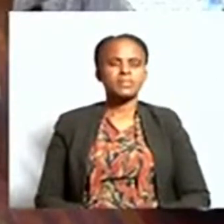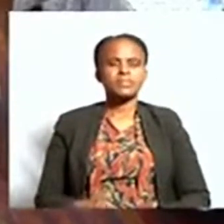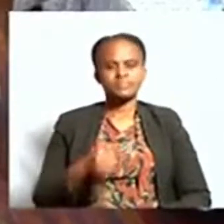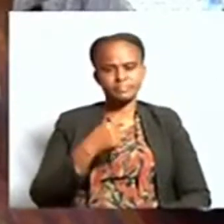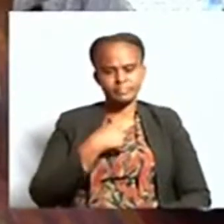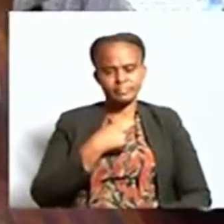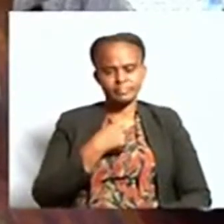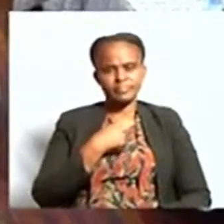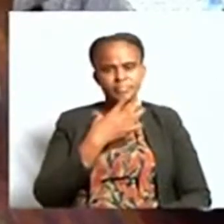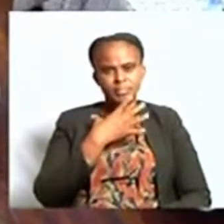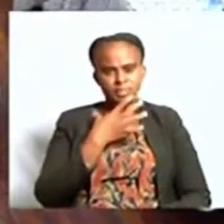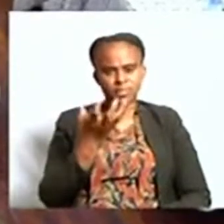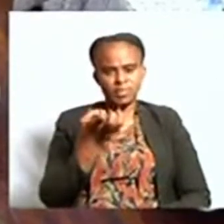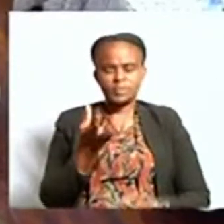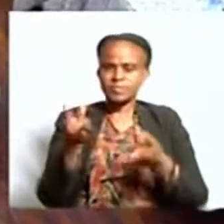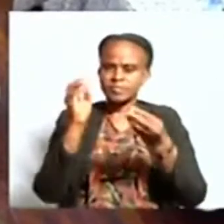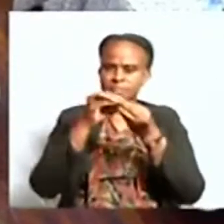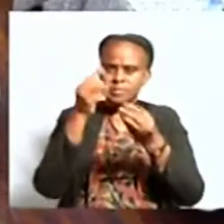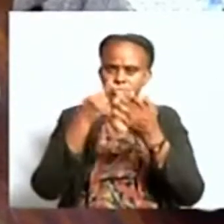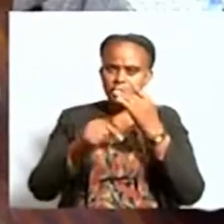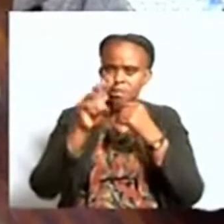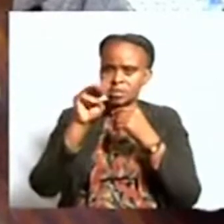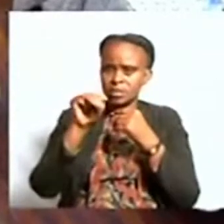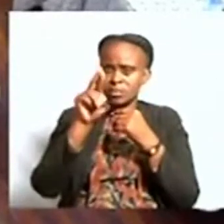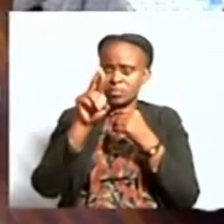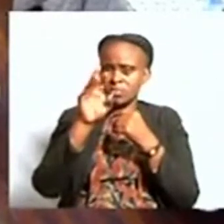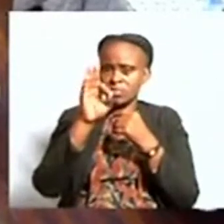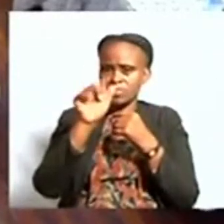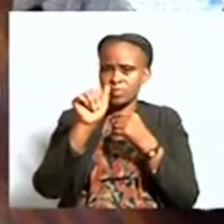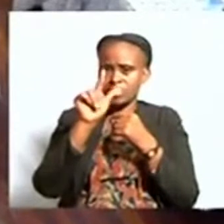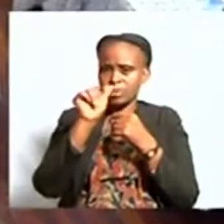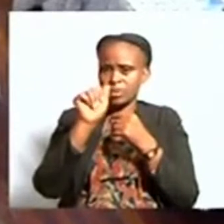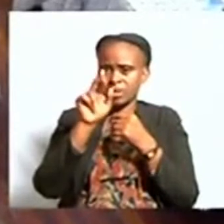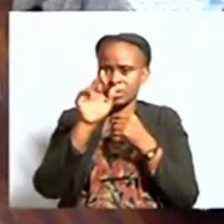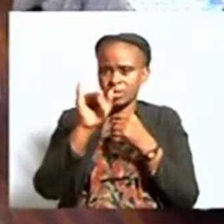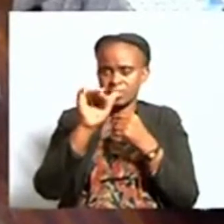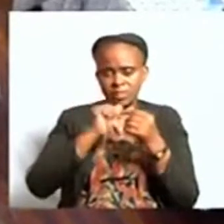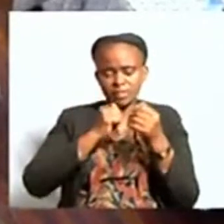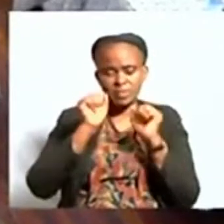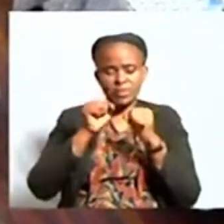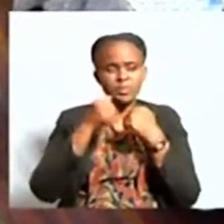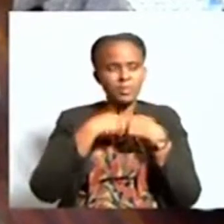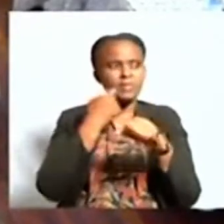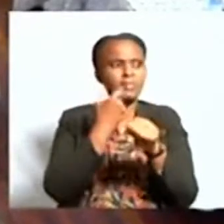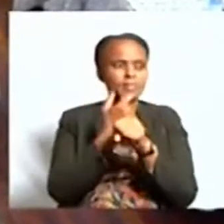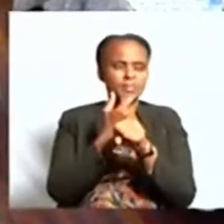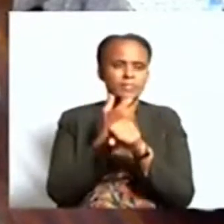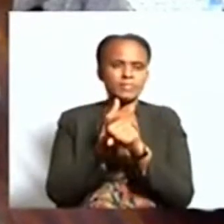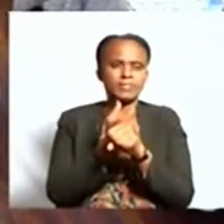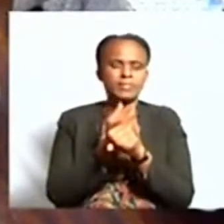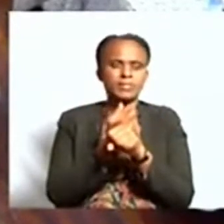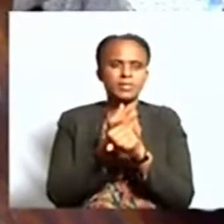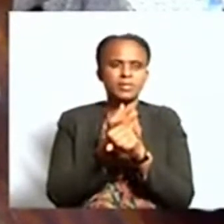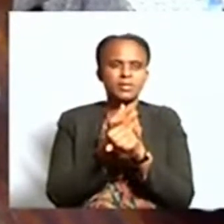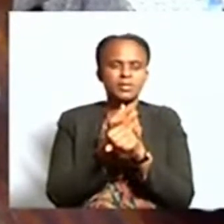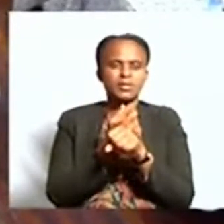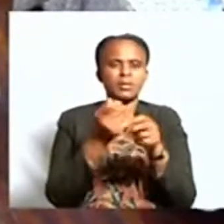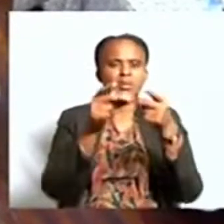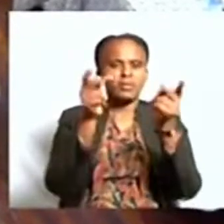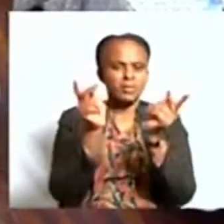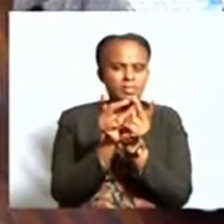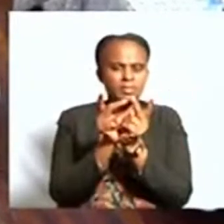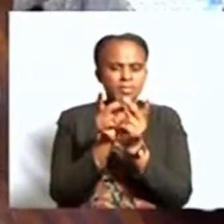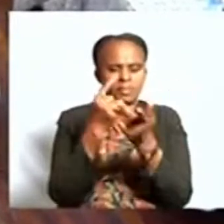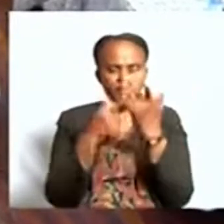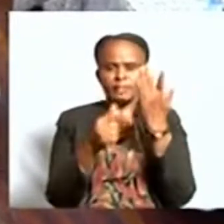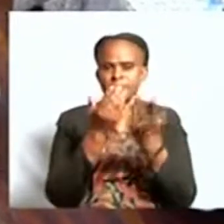like to add on what Honorable Mfalali said. I think we may have difficulties in getting the position that